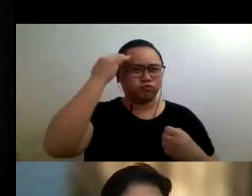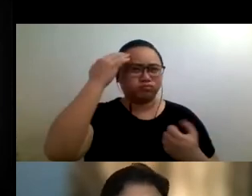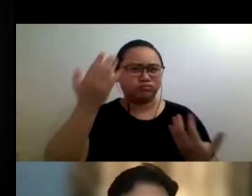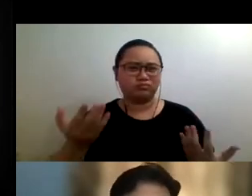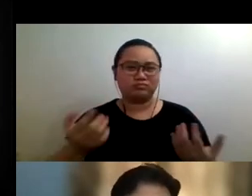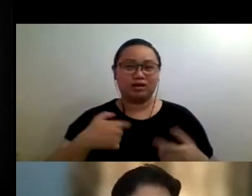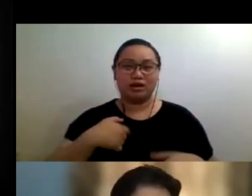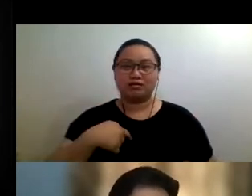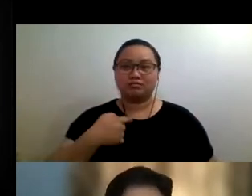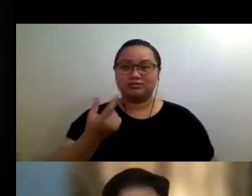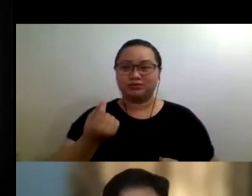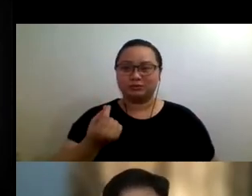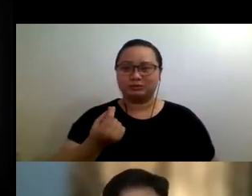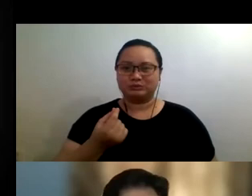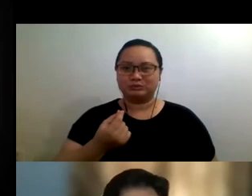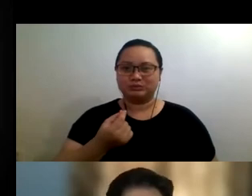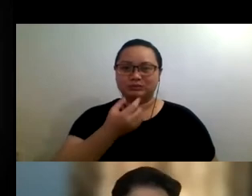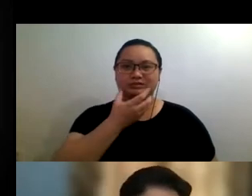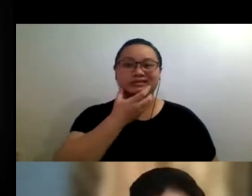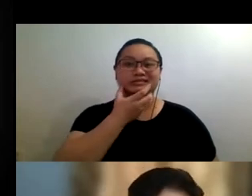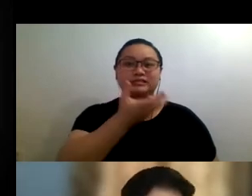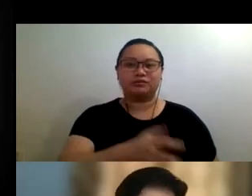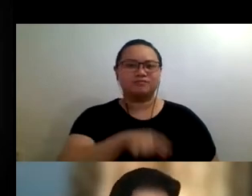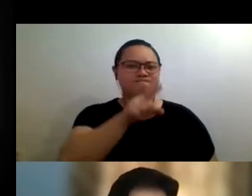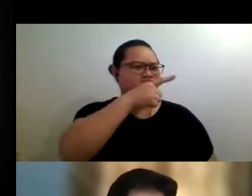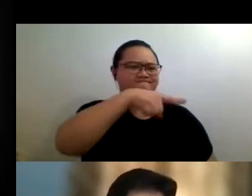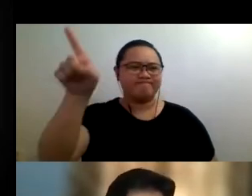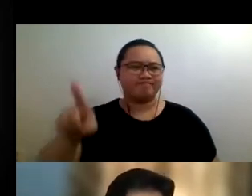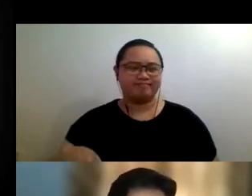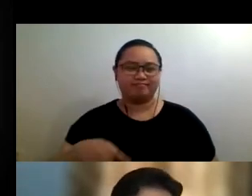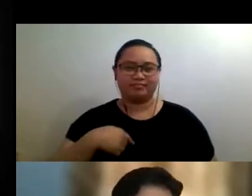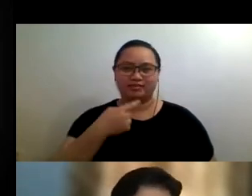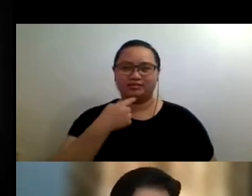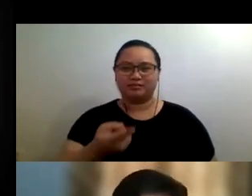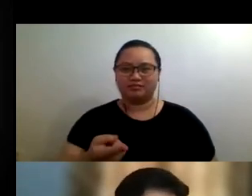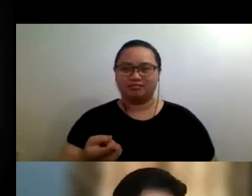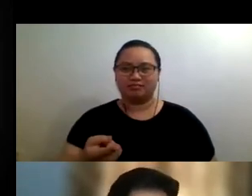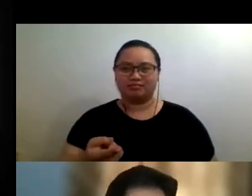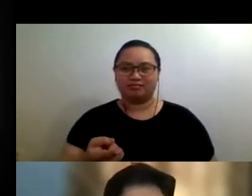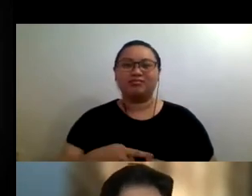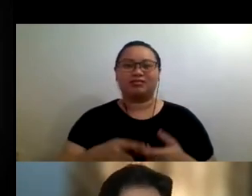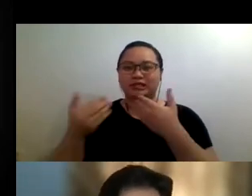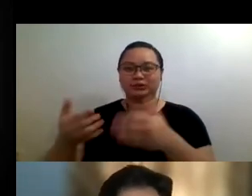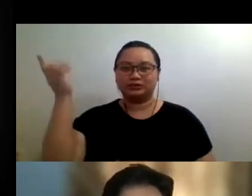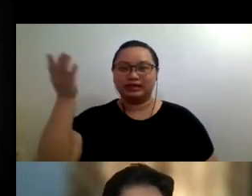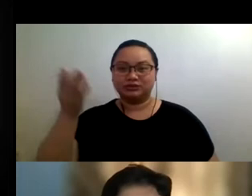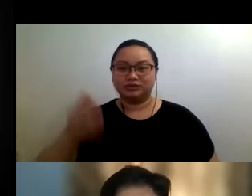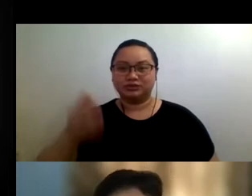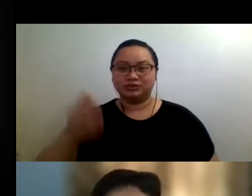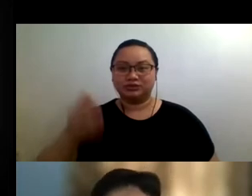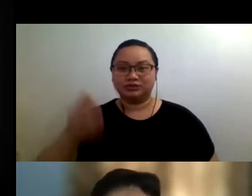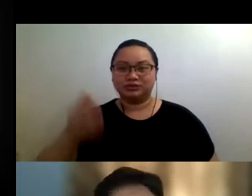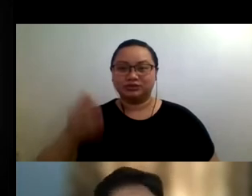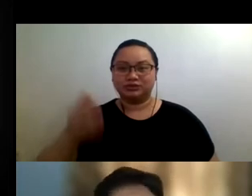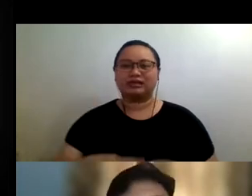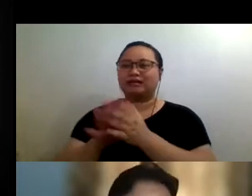ko, I shouted at the student and asked him to step out of the room. And then after that, I continued the lesson and asked everyone to go on a